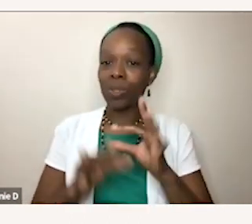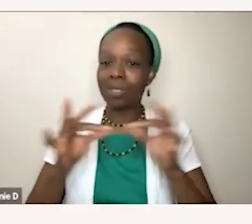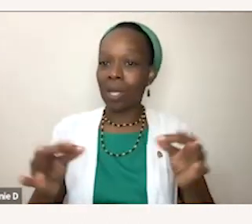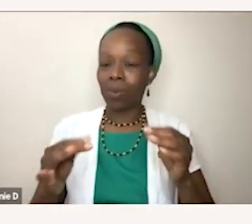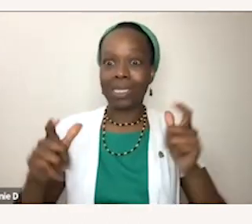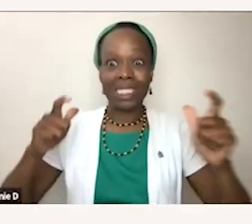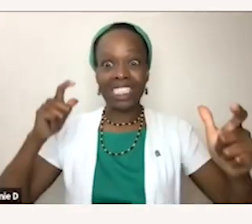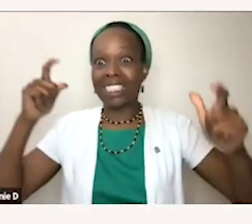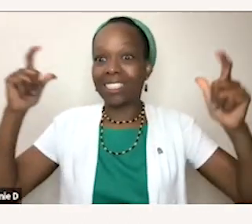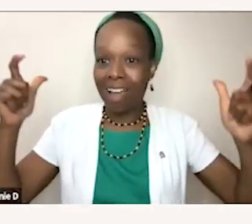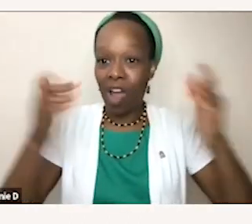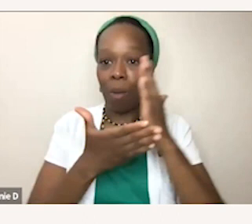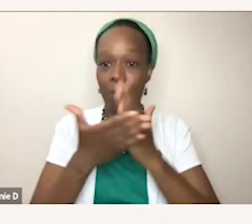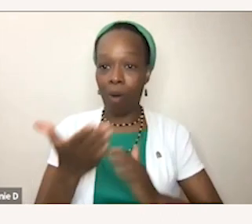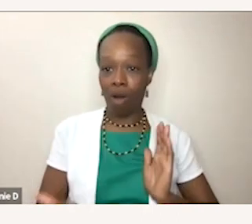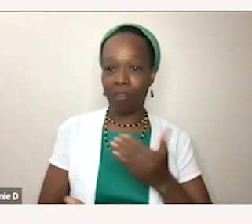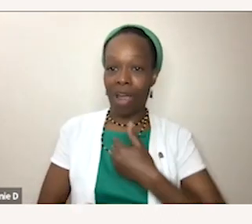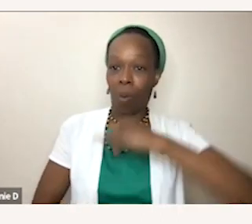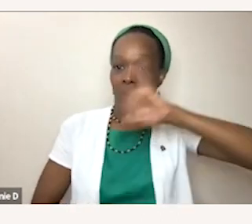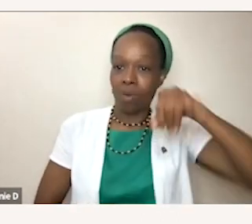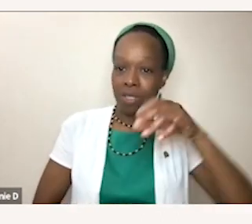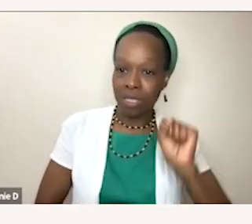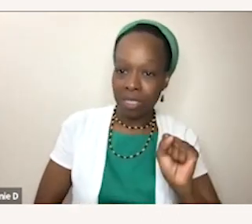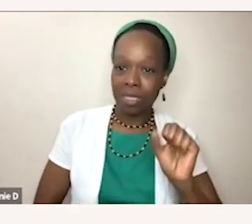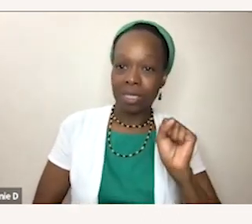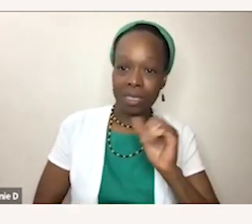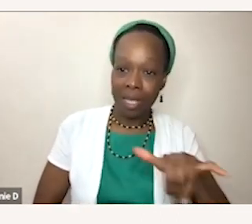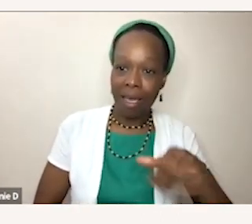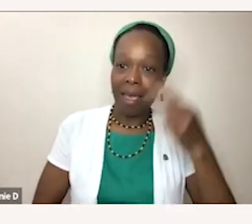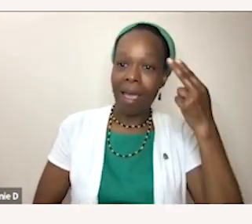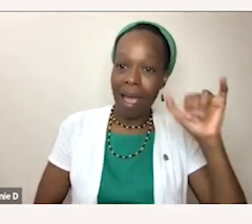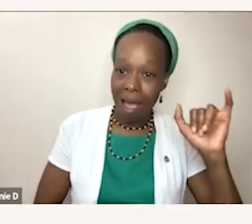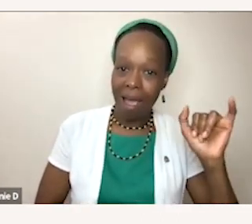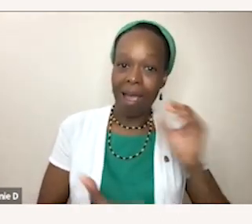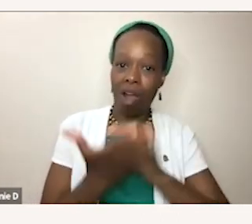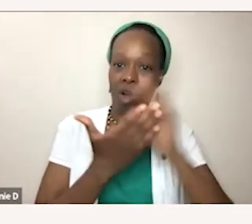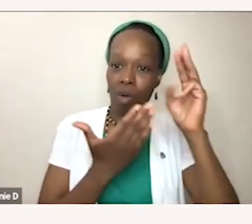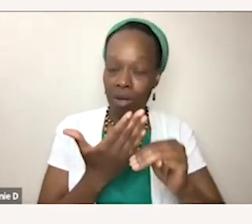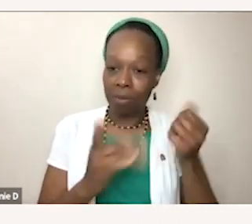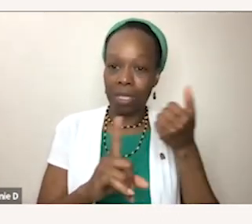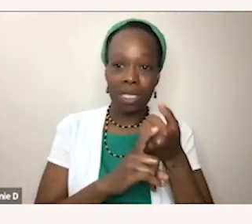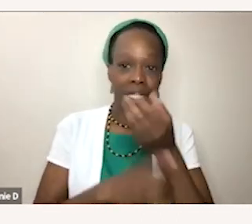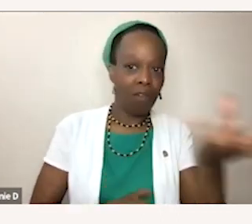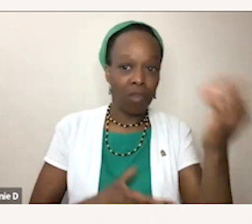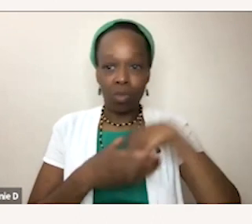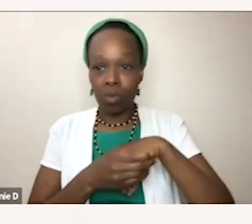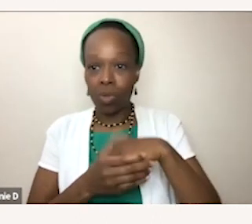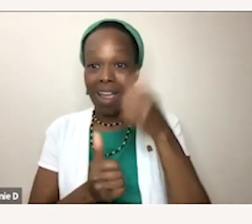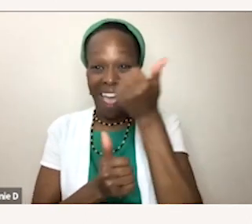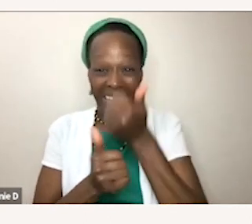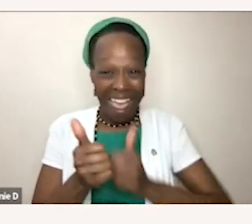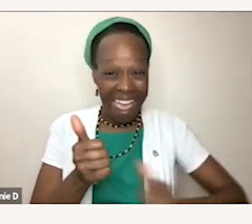of our Just Say Hi curriculum. It's woven into like every part of the curriculum